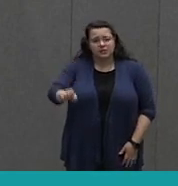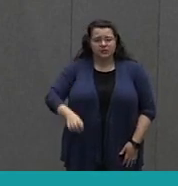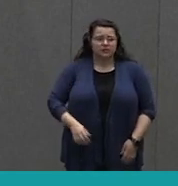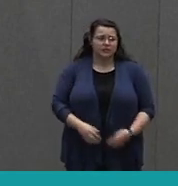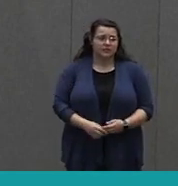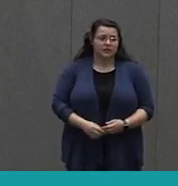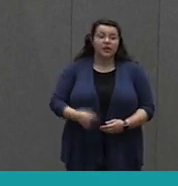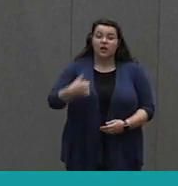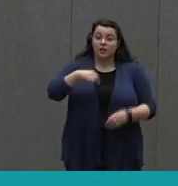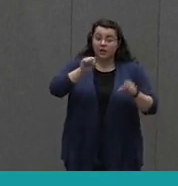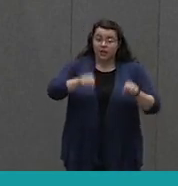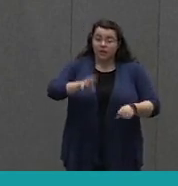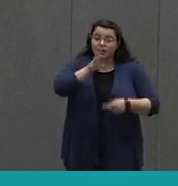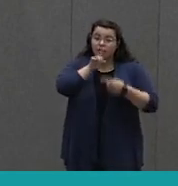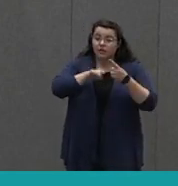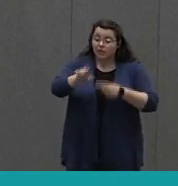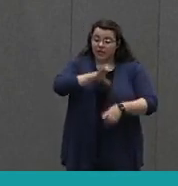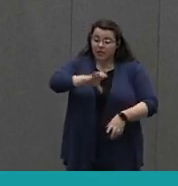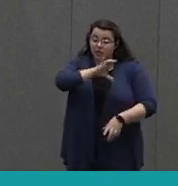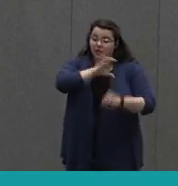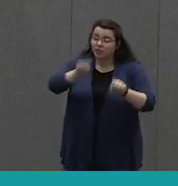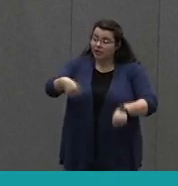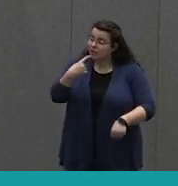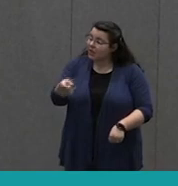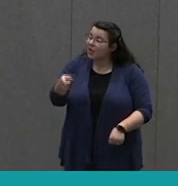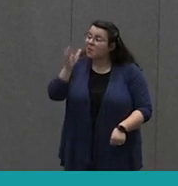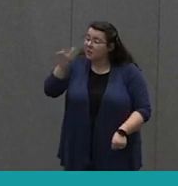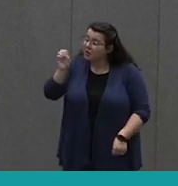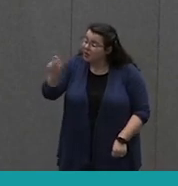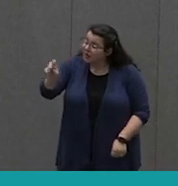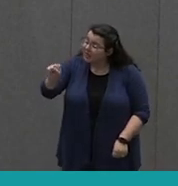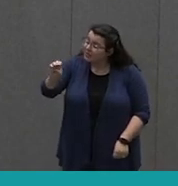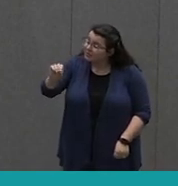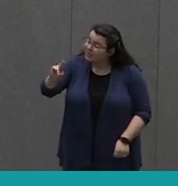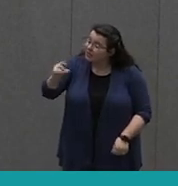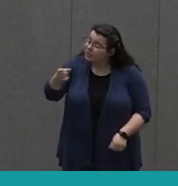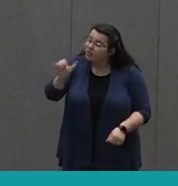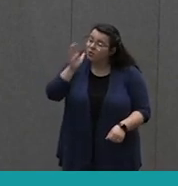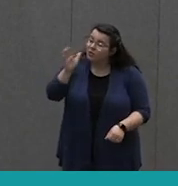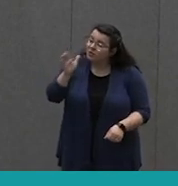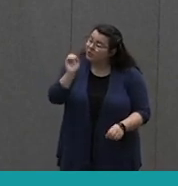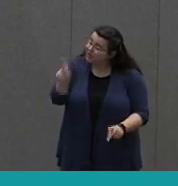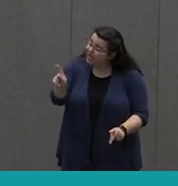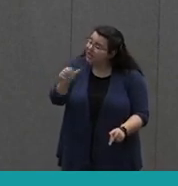We could talk to the character. We could tell her, it's going to be okay, Smudge. Don't worry.